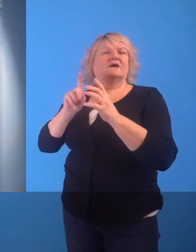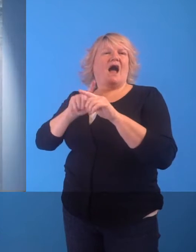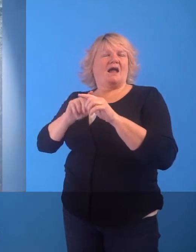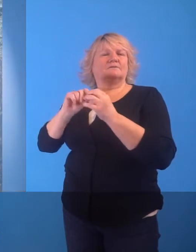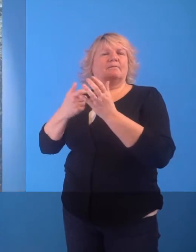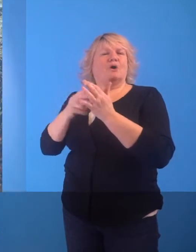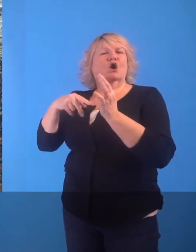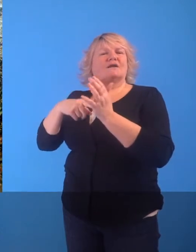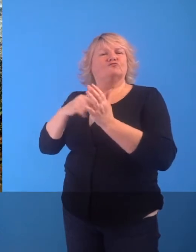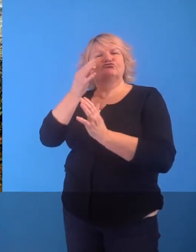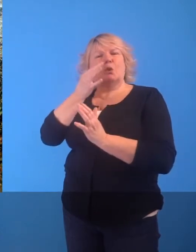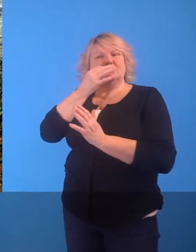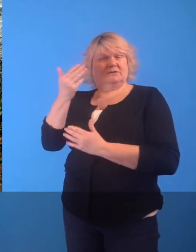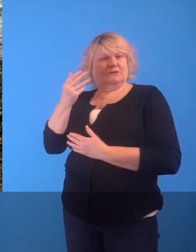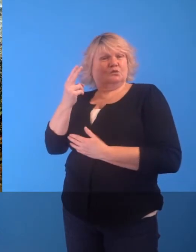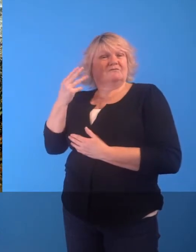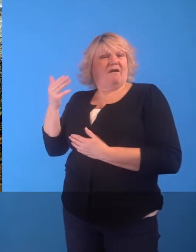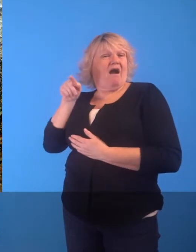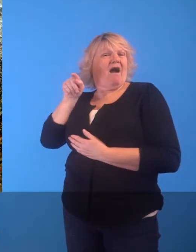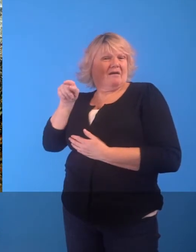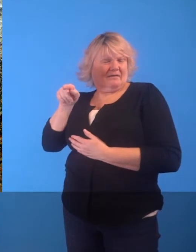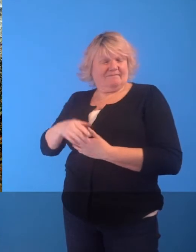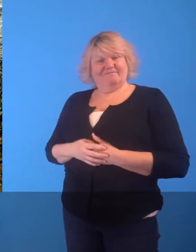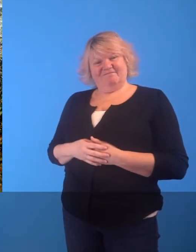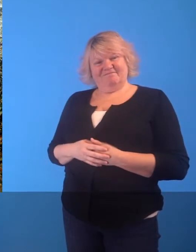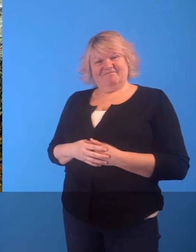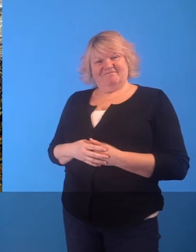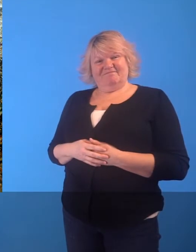Burnet Roses, 1929.